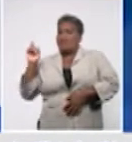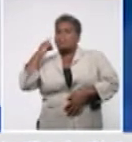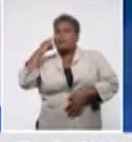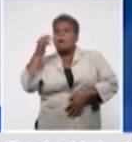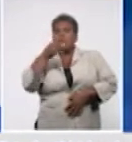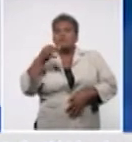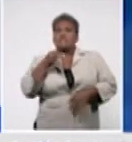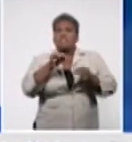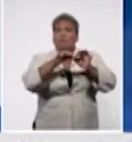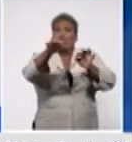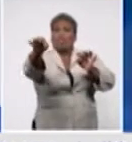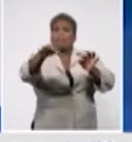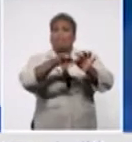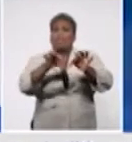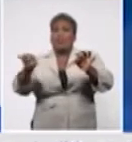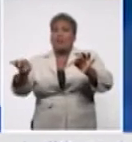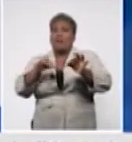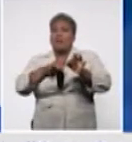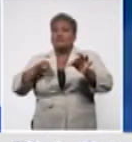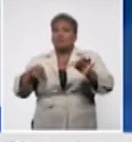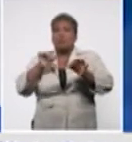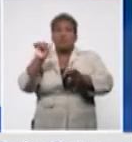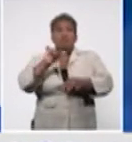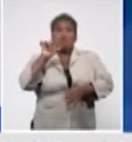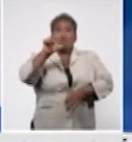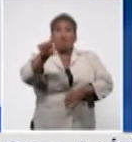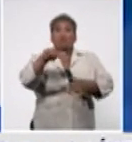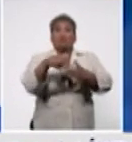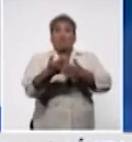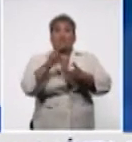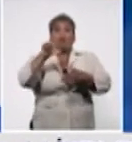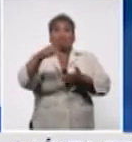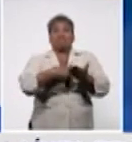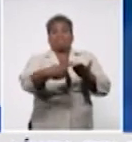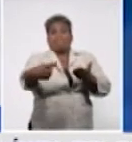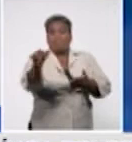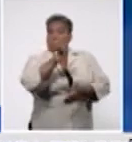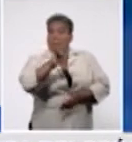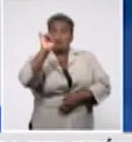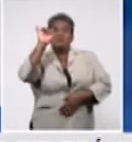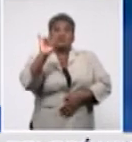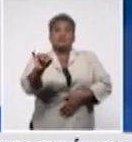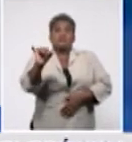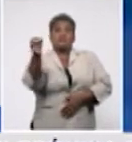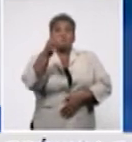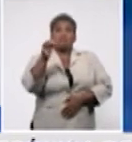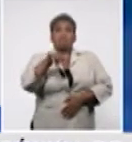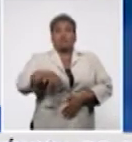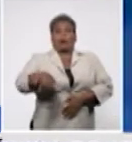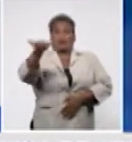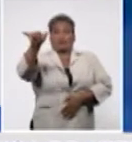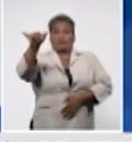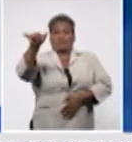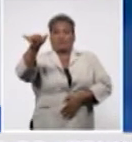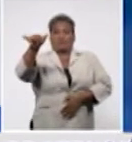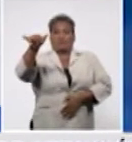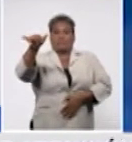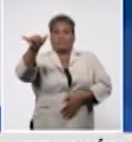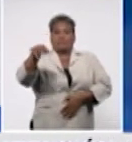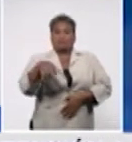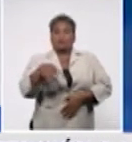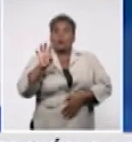Vieja, 3 to La Lisa, 2 cases each to Arroyo Naranjo, Regla, and Habana del